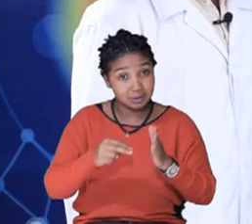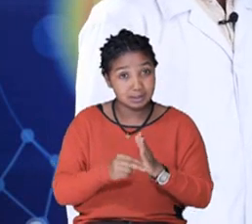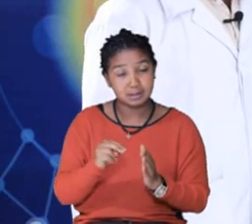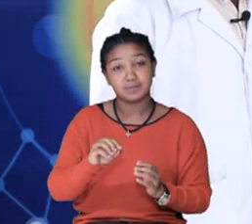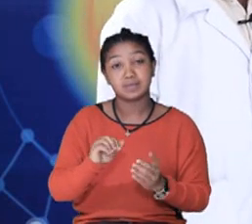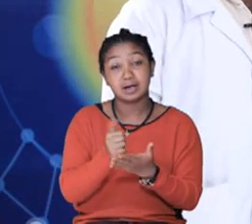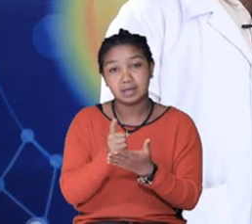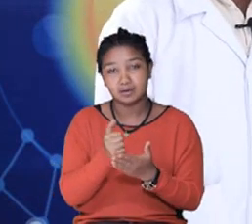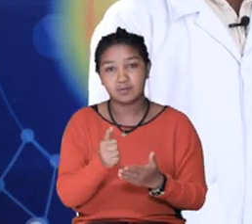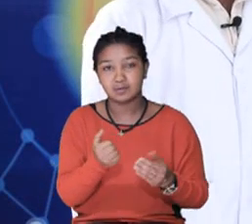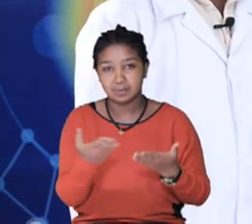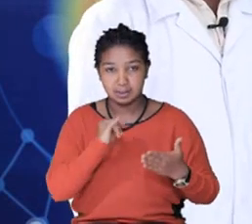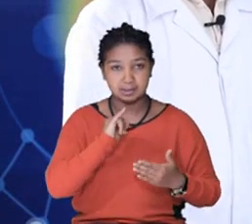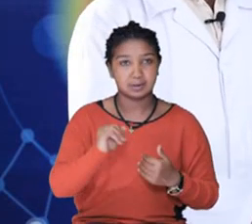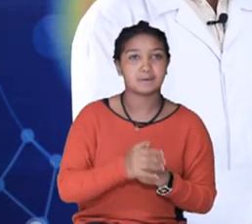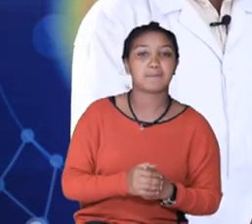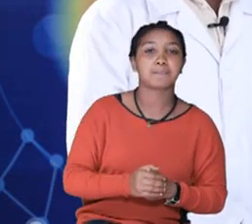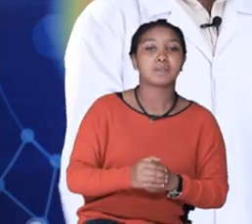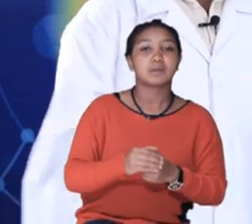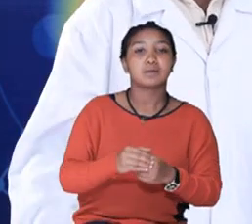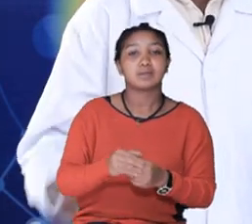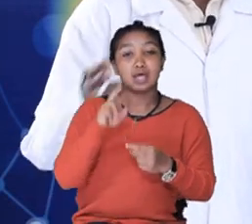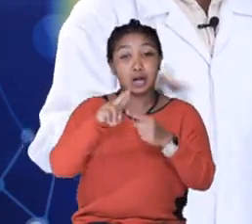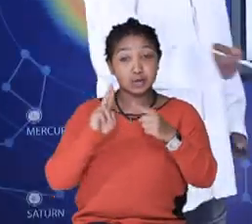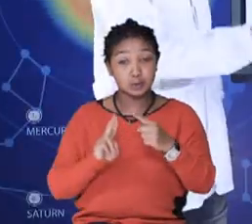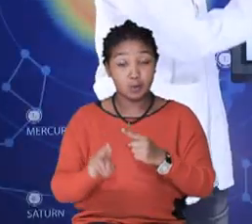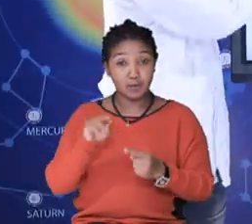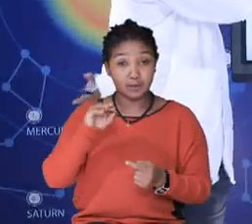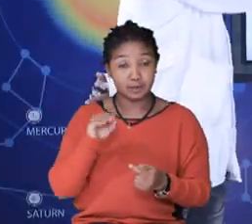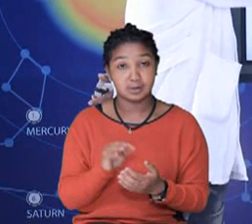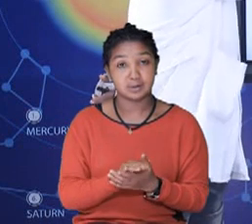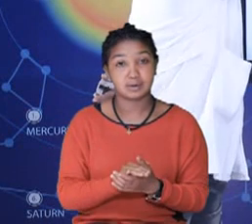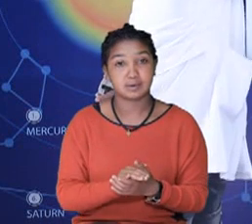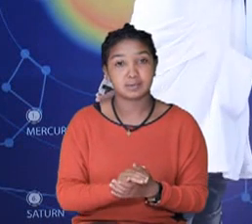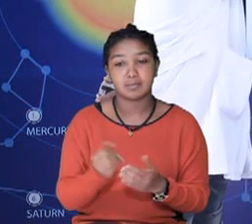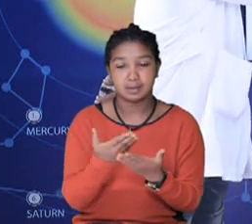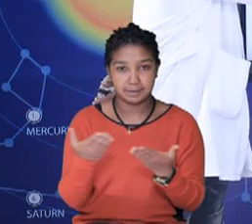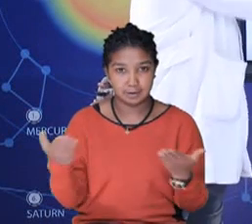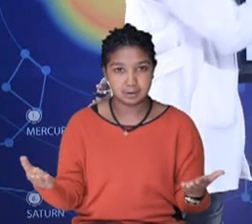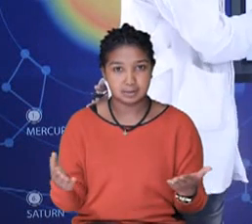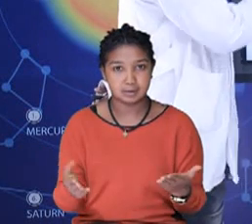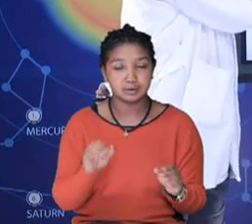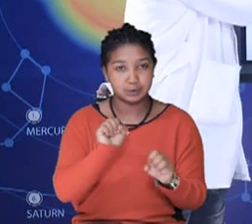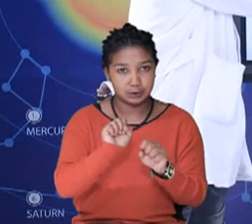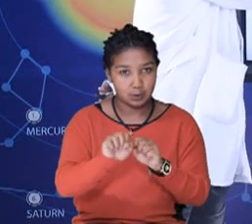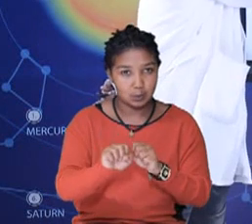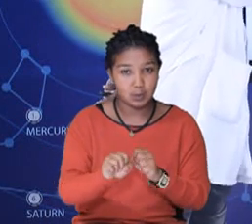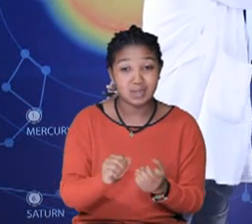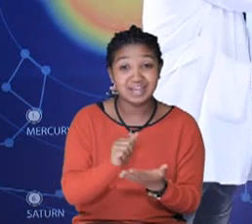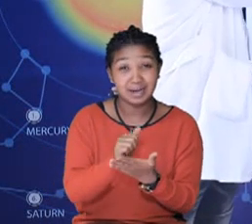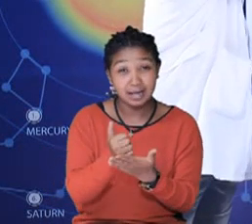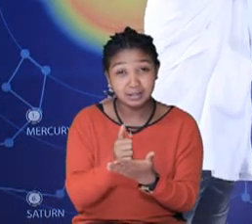the relative density of a substance is the ratio of its density of a substance. So